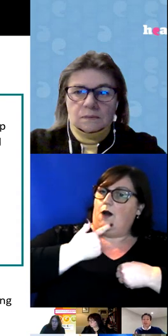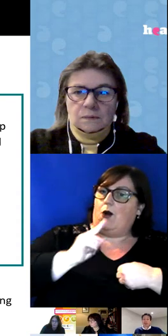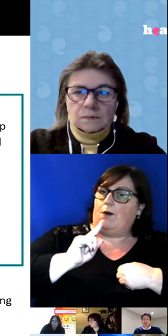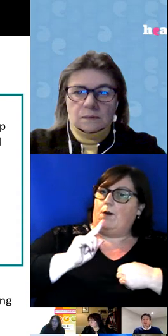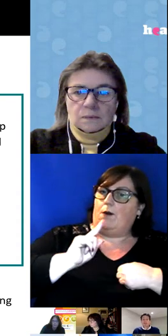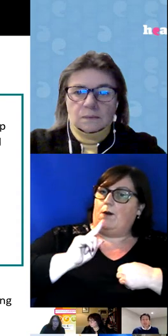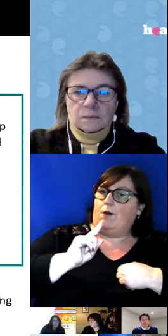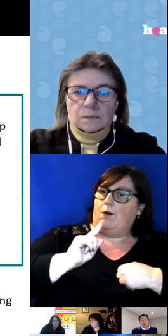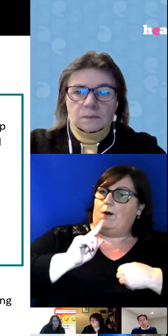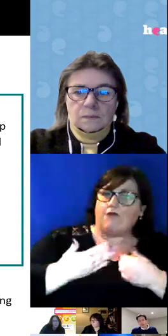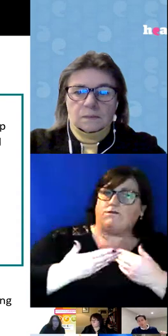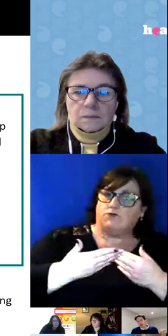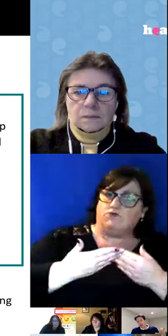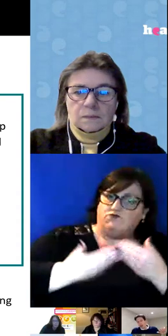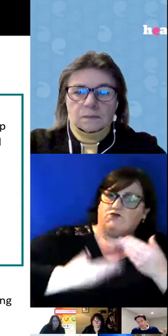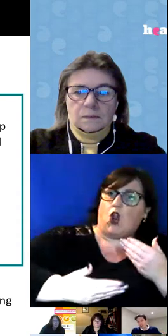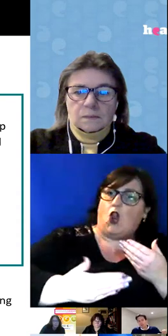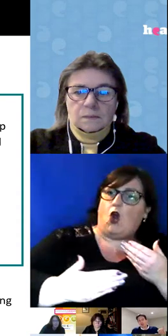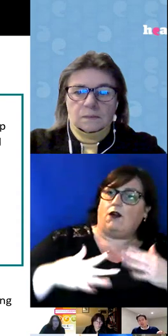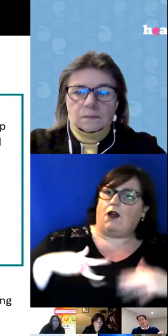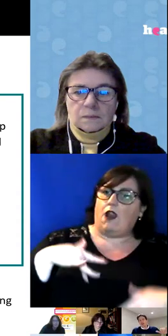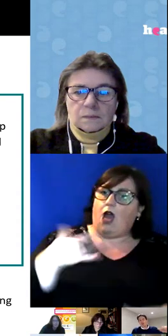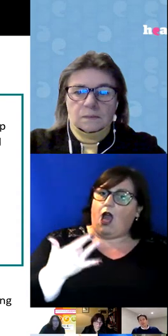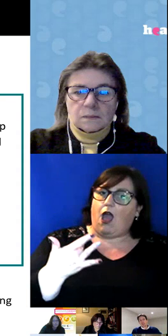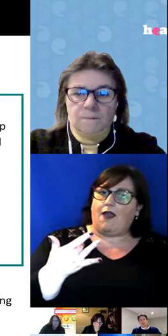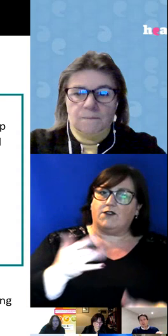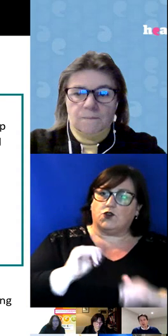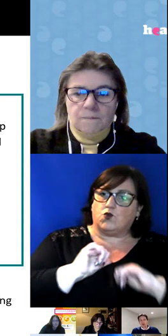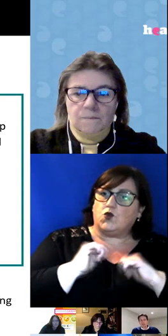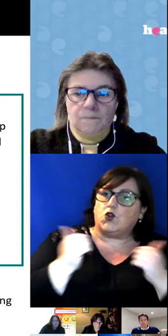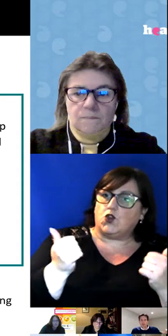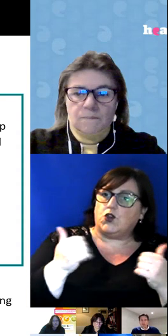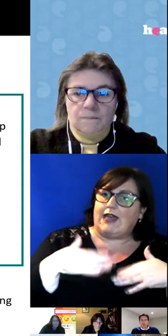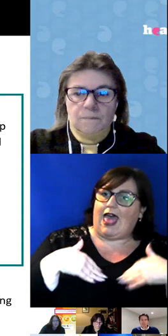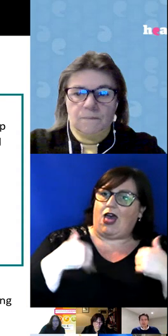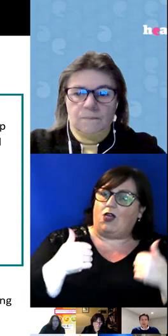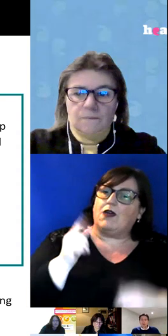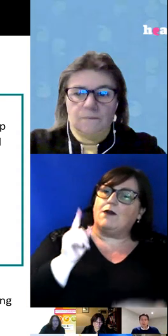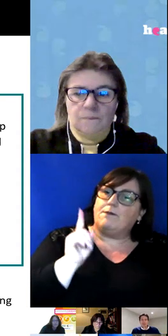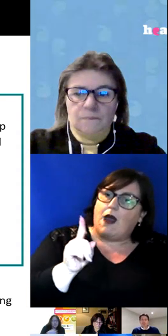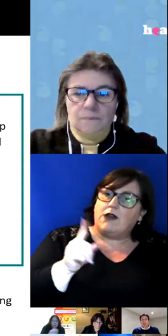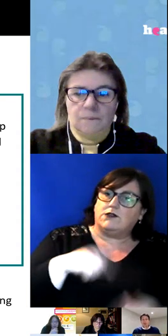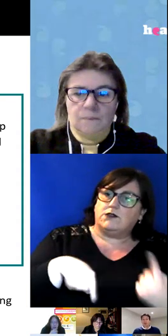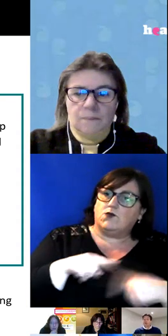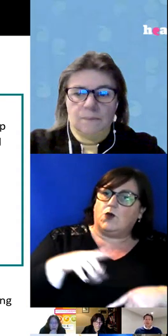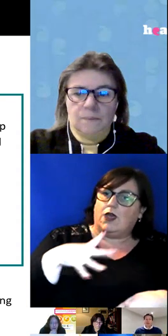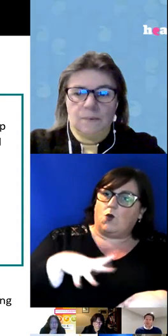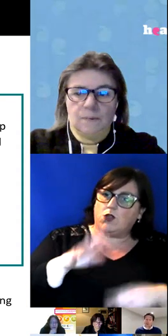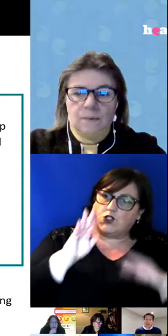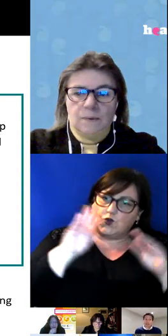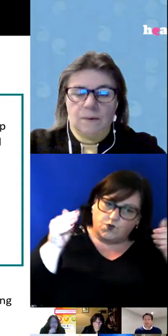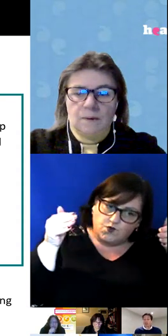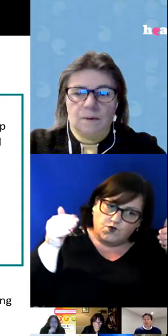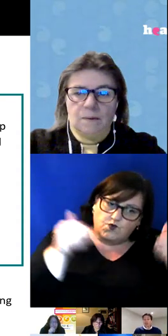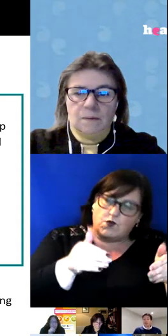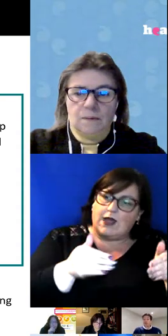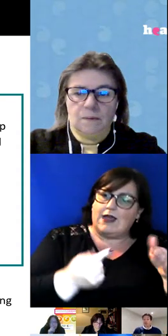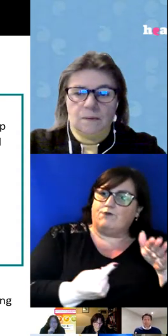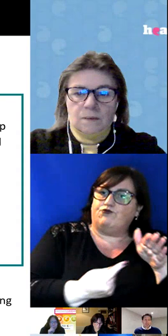health. But as we've been looking at what are some of the priorities that we want to set for the population, we know